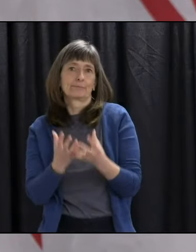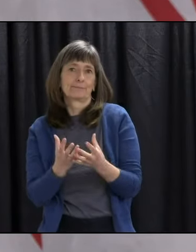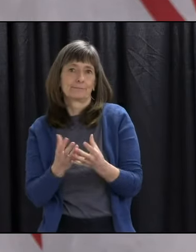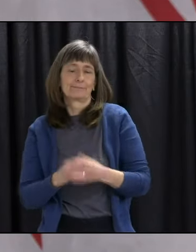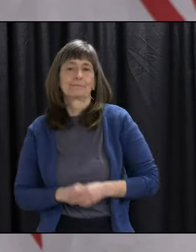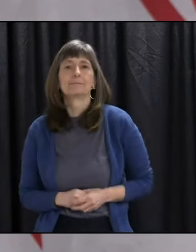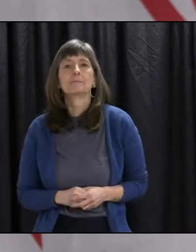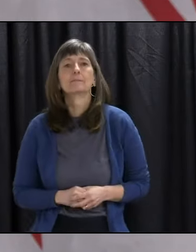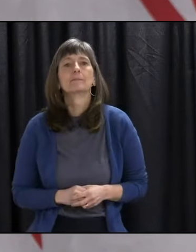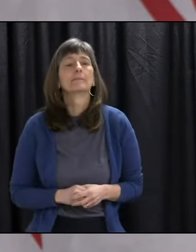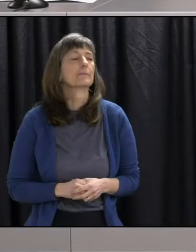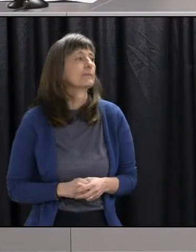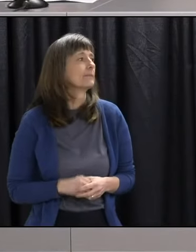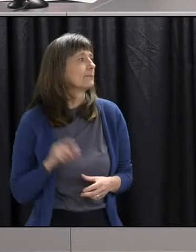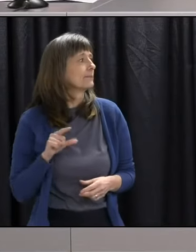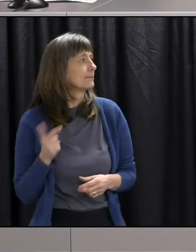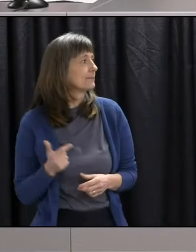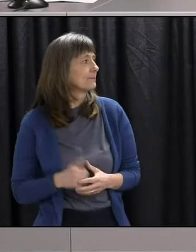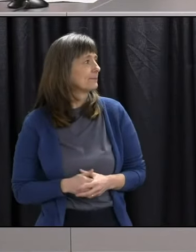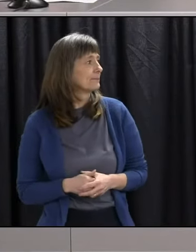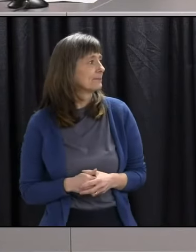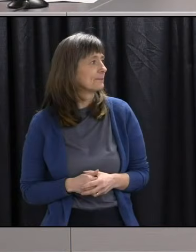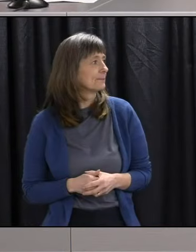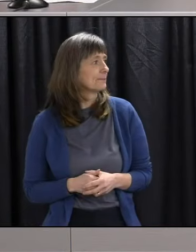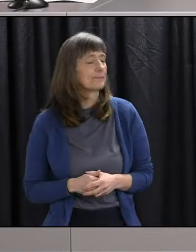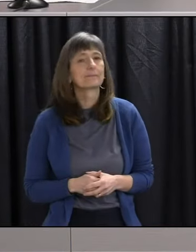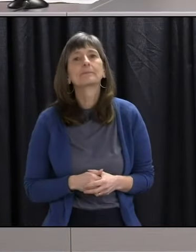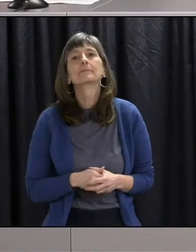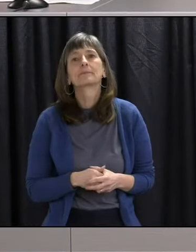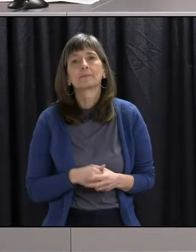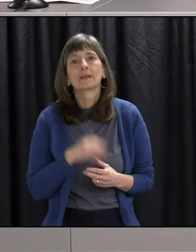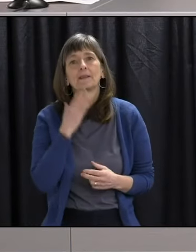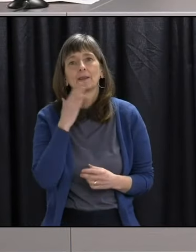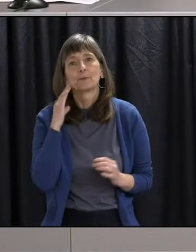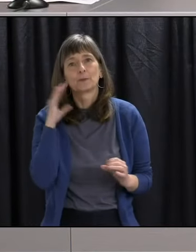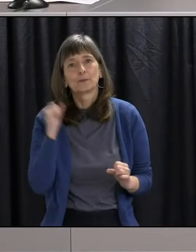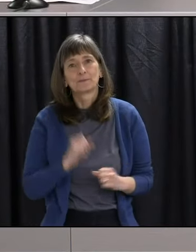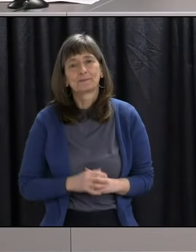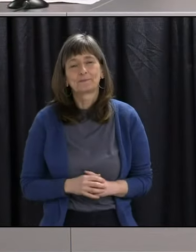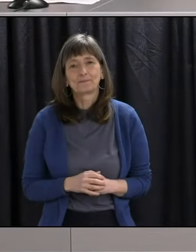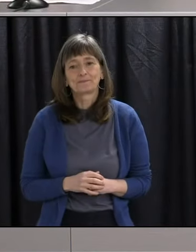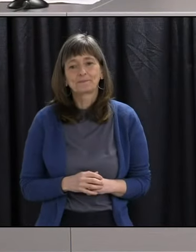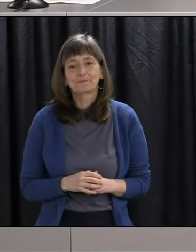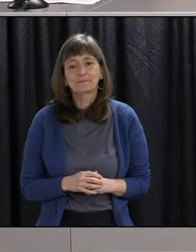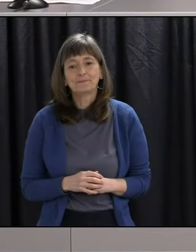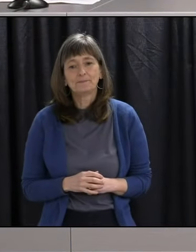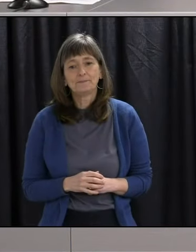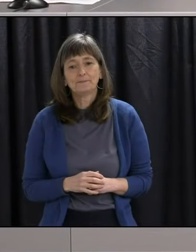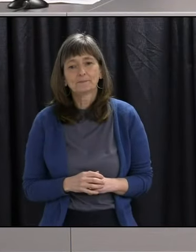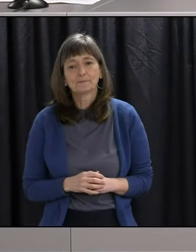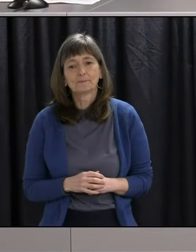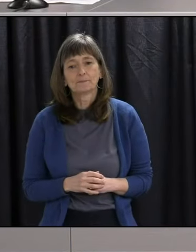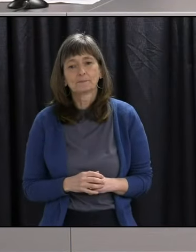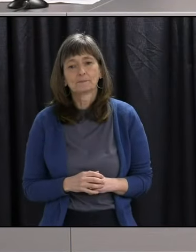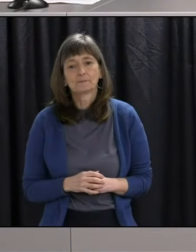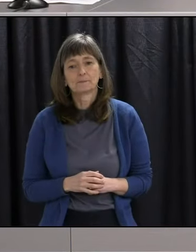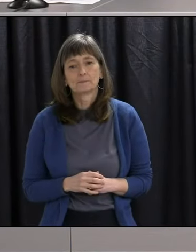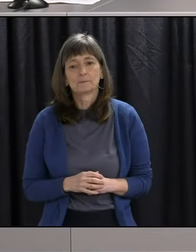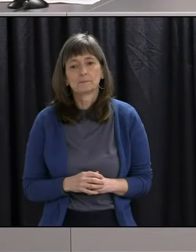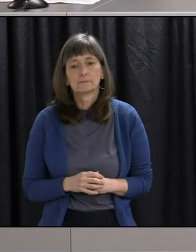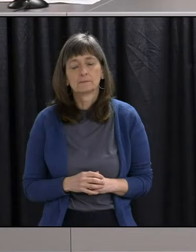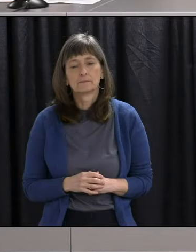Dr. Hagee, turn it over to you for a few comments. Thank you, Premier. I think it would be